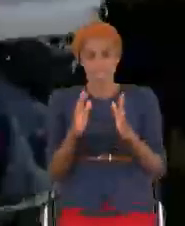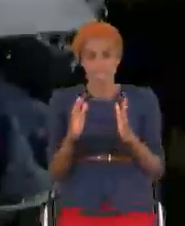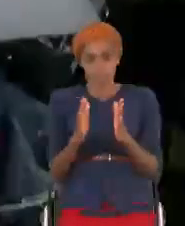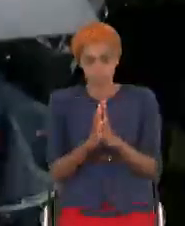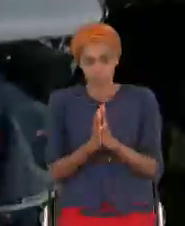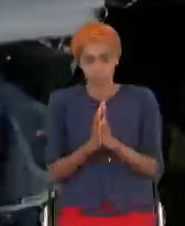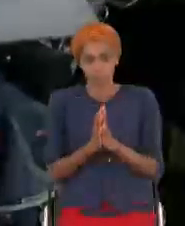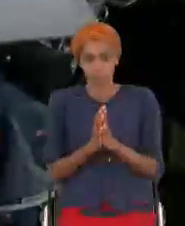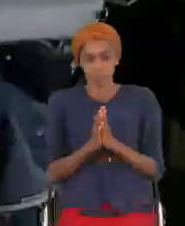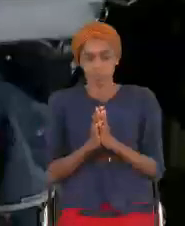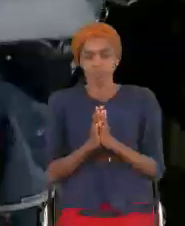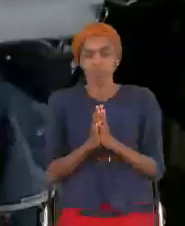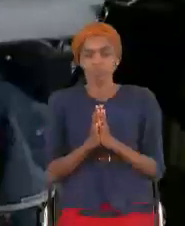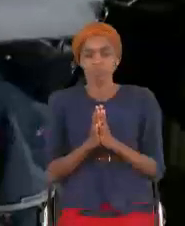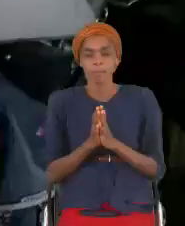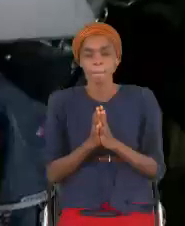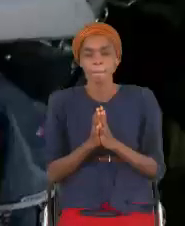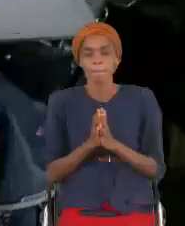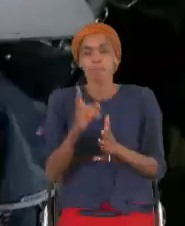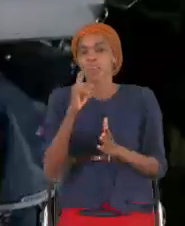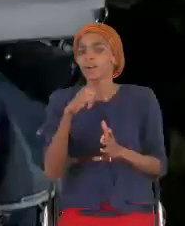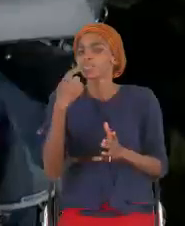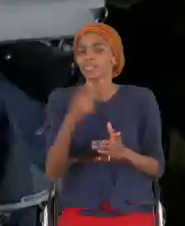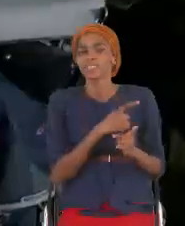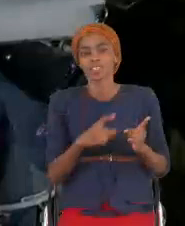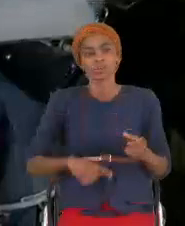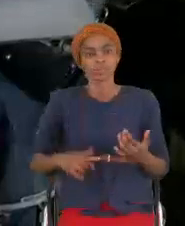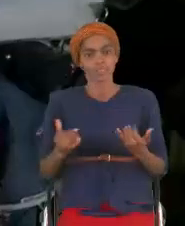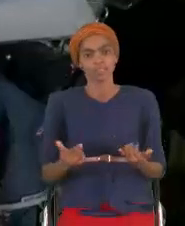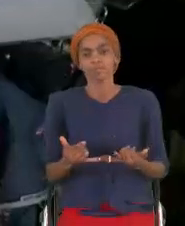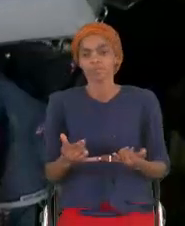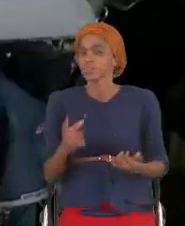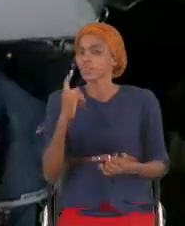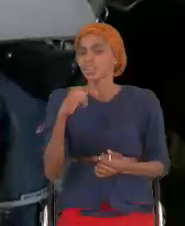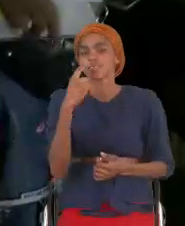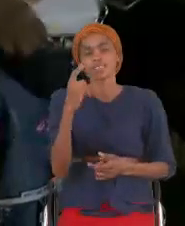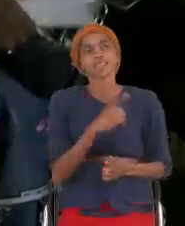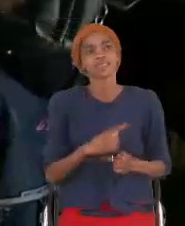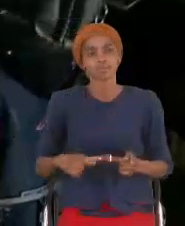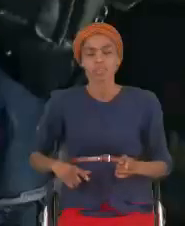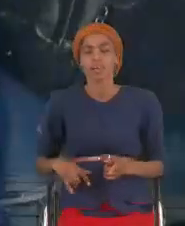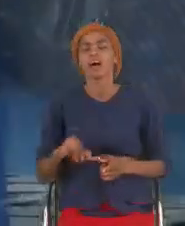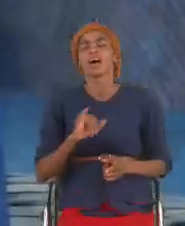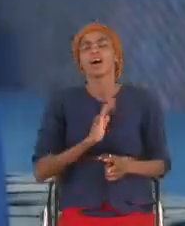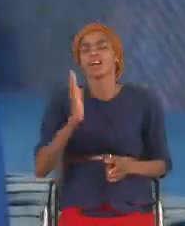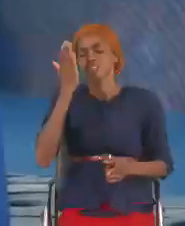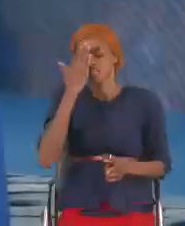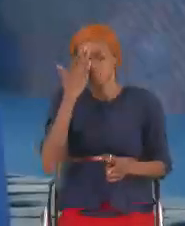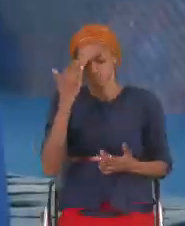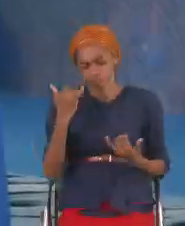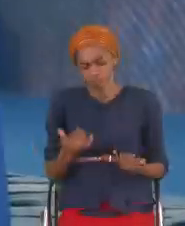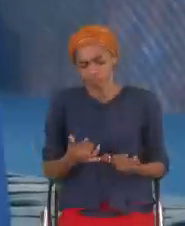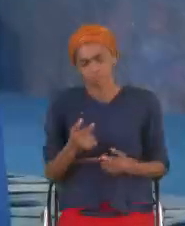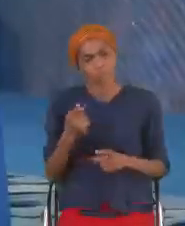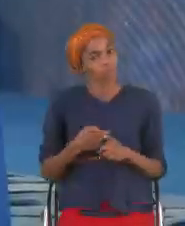and eyes closed. You're telling the Lord now, you're saying, I know now from the